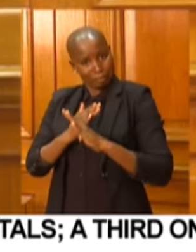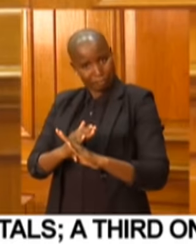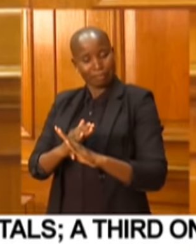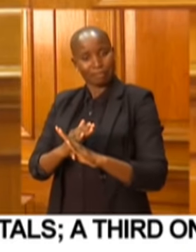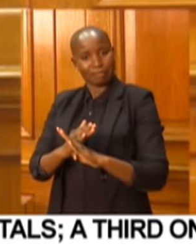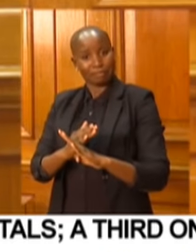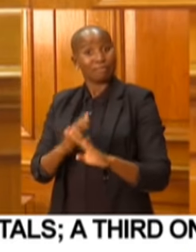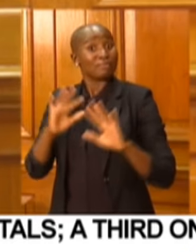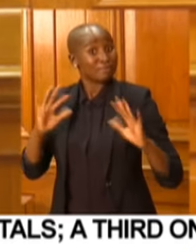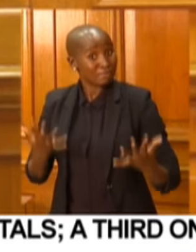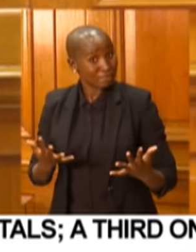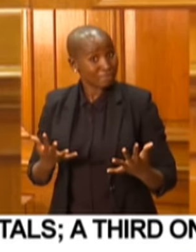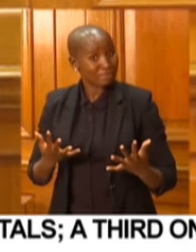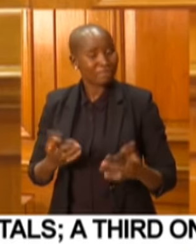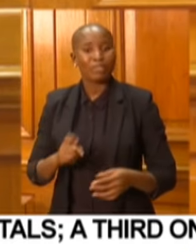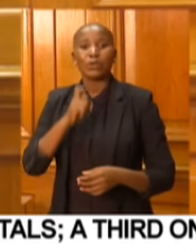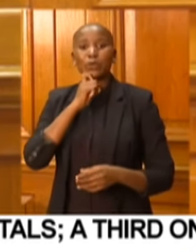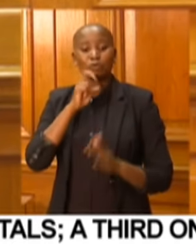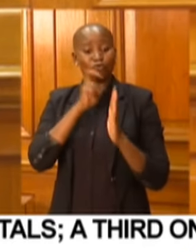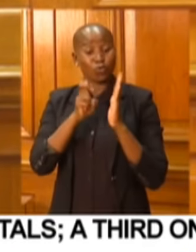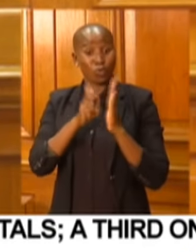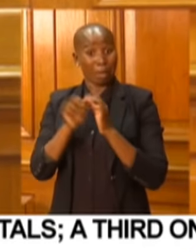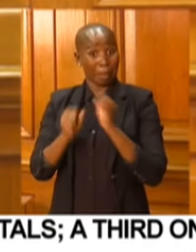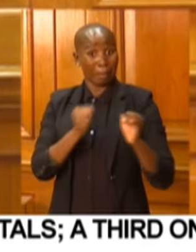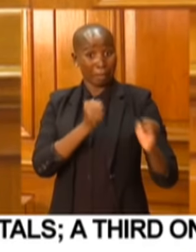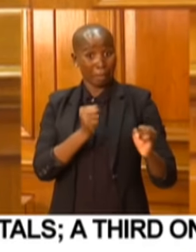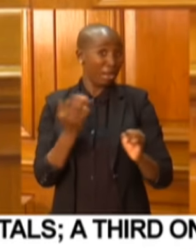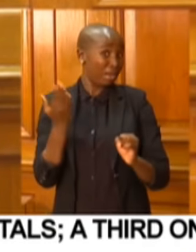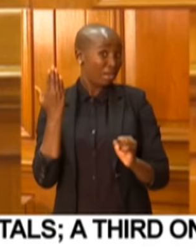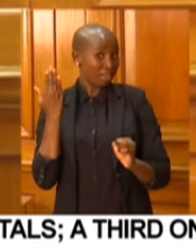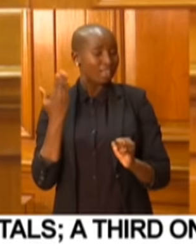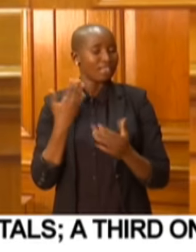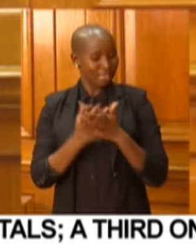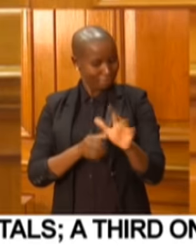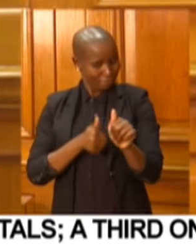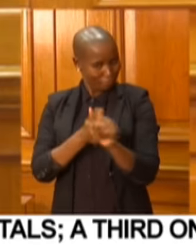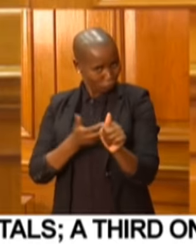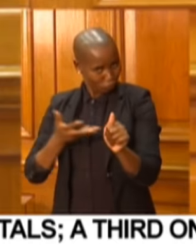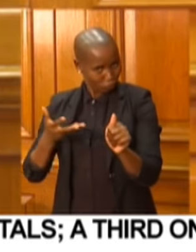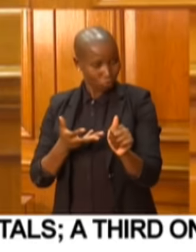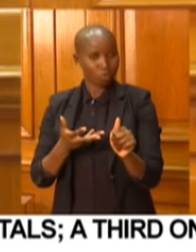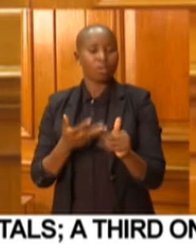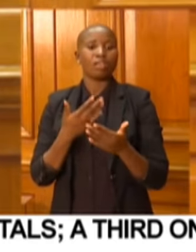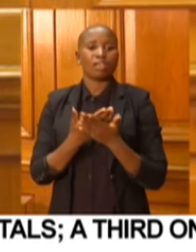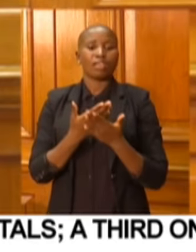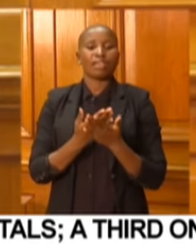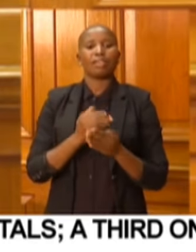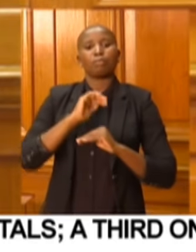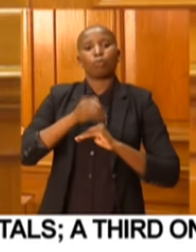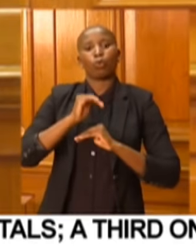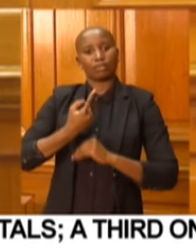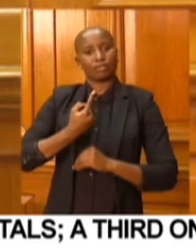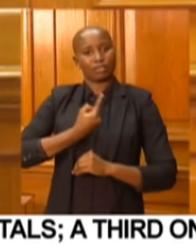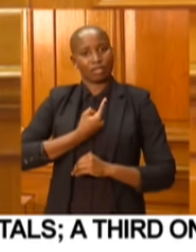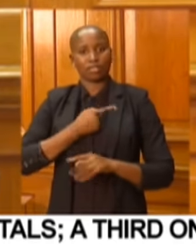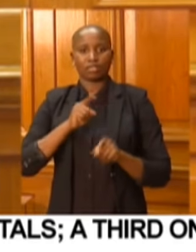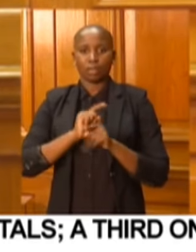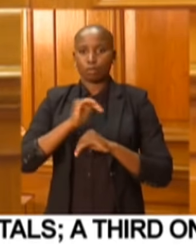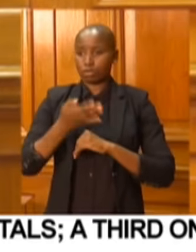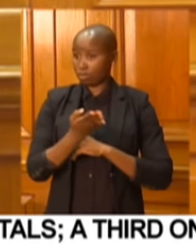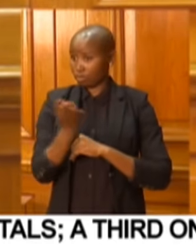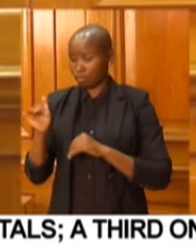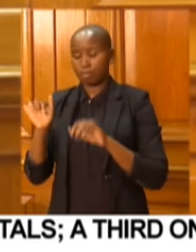the same measures that we've been using to protect ourselves and others along the